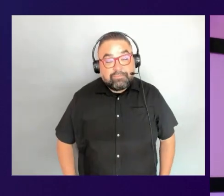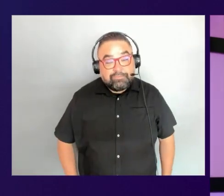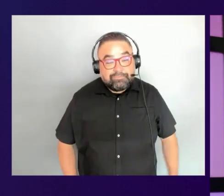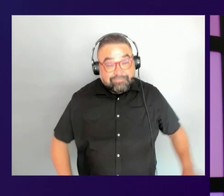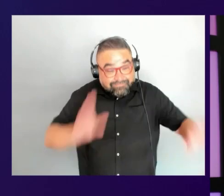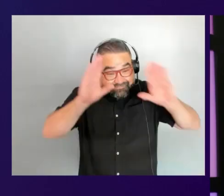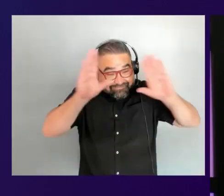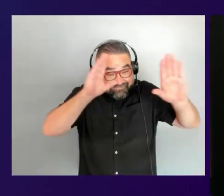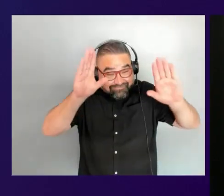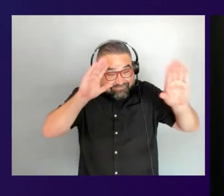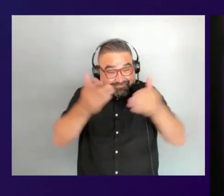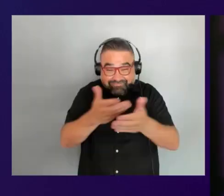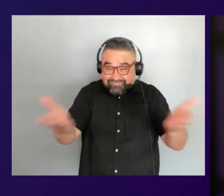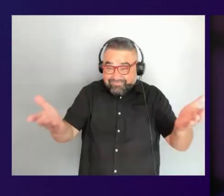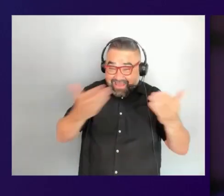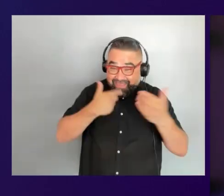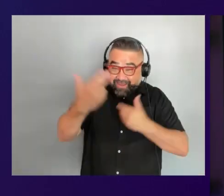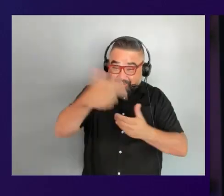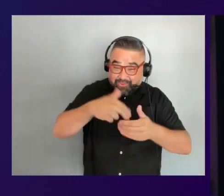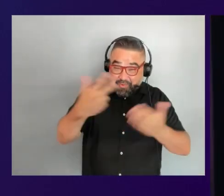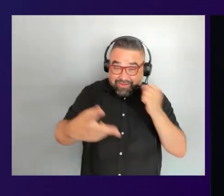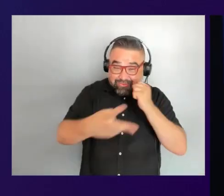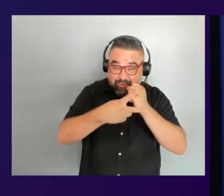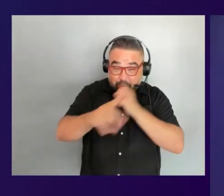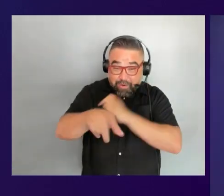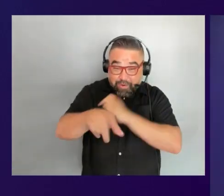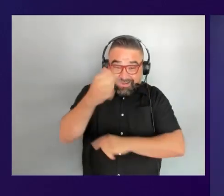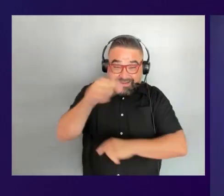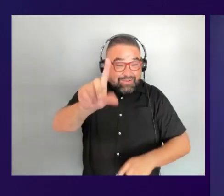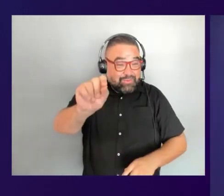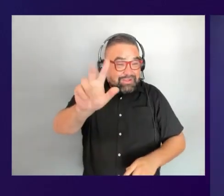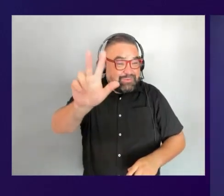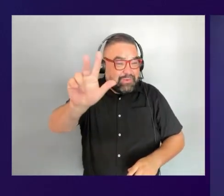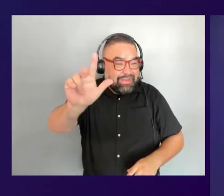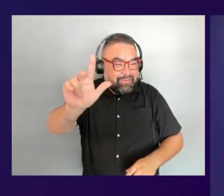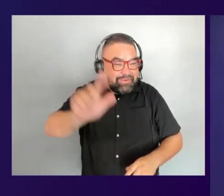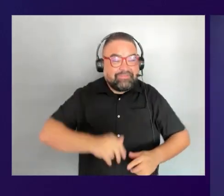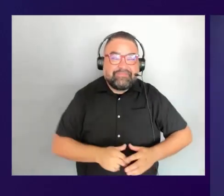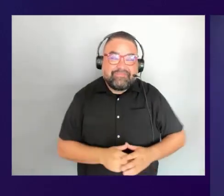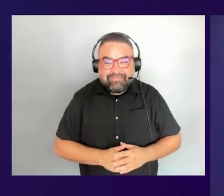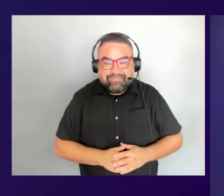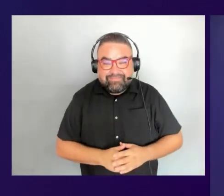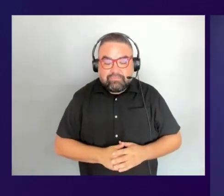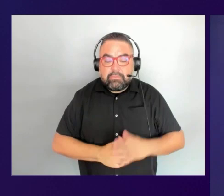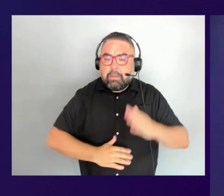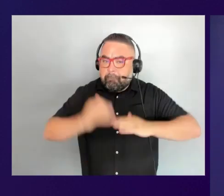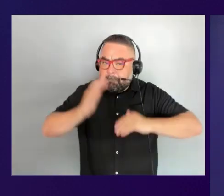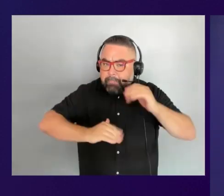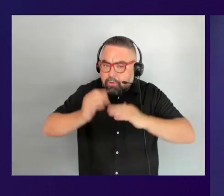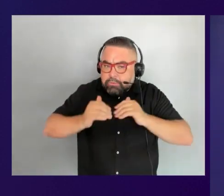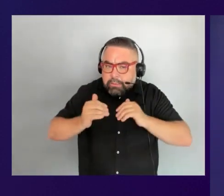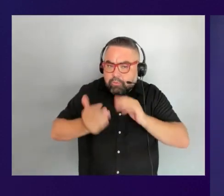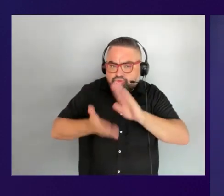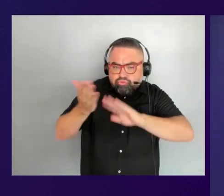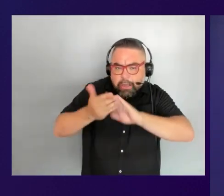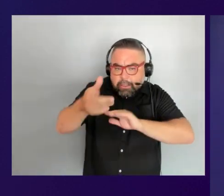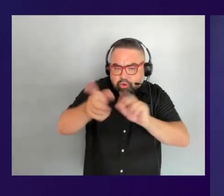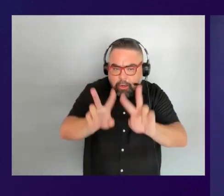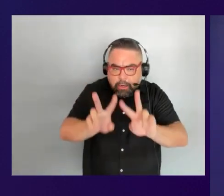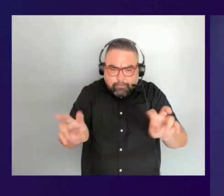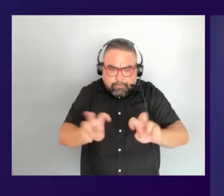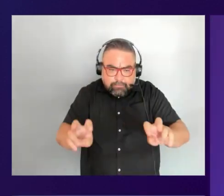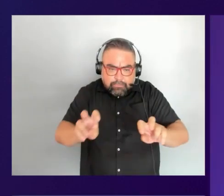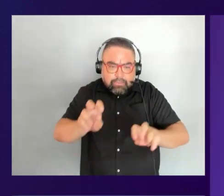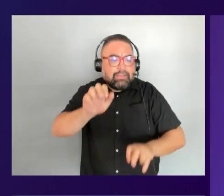Hello there. Thank you for joining us on Storage Day 2023. Welcome to the session on building and running your analytics and SaaS applications